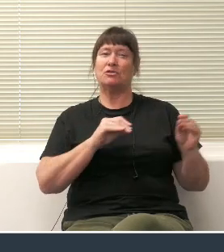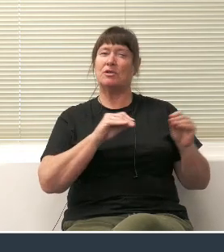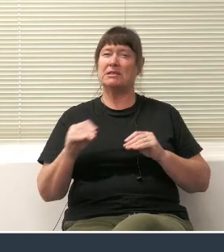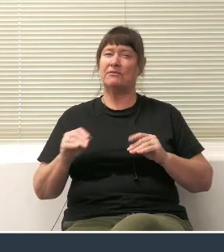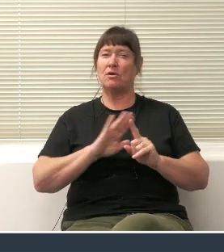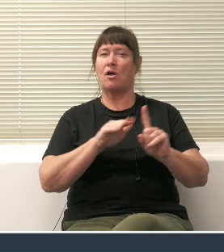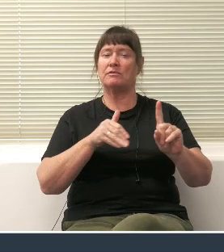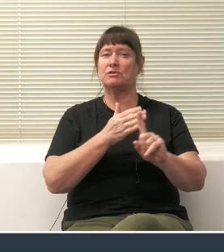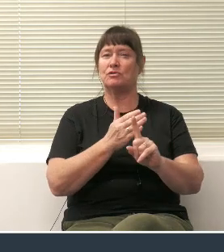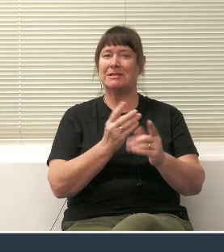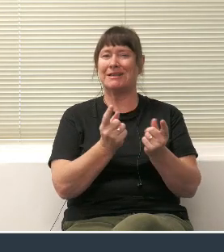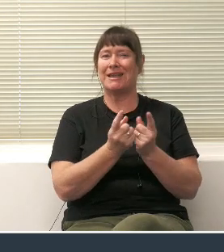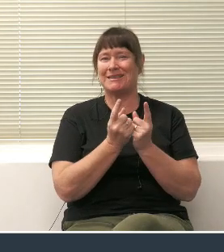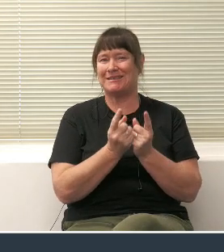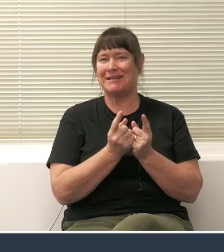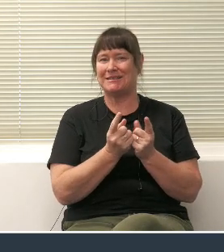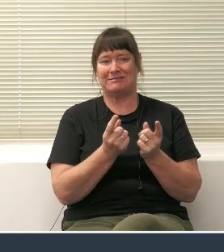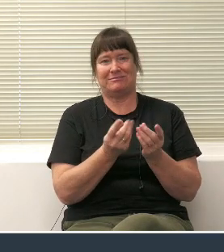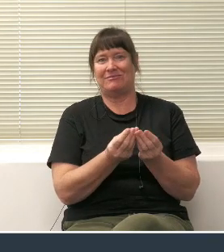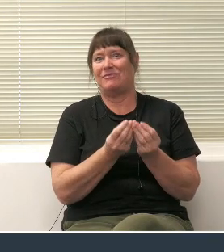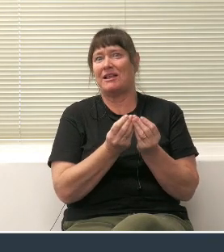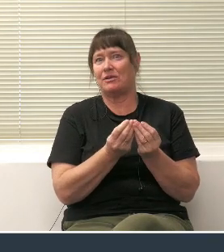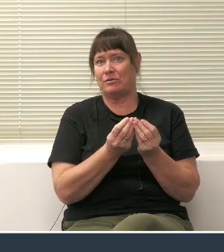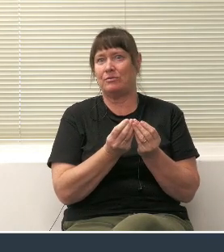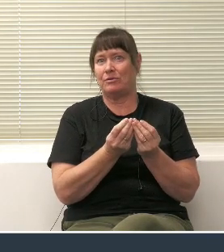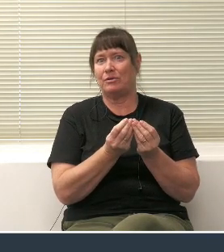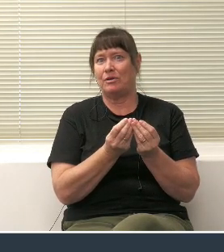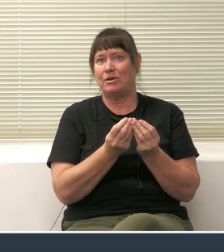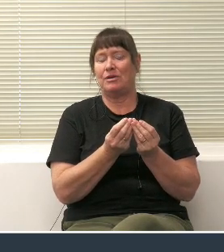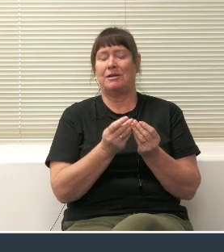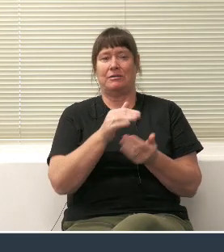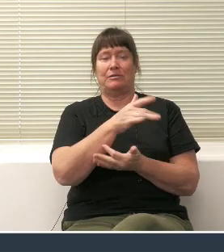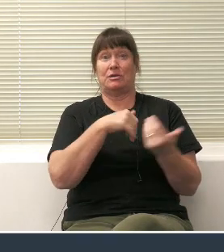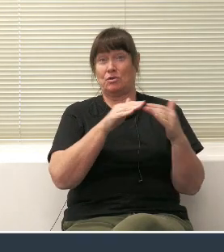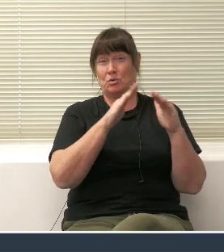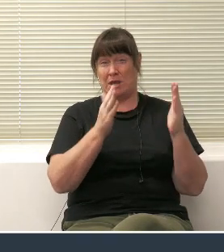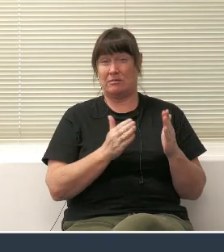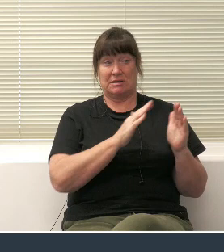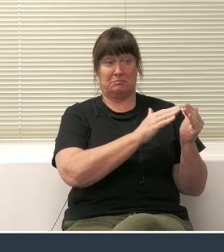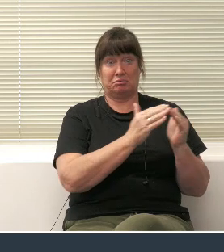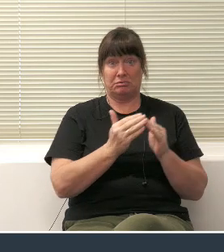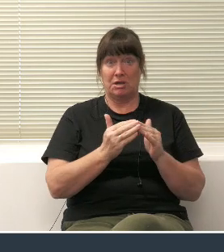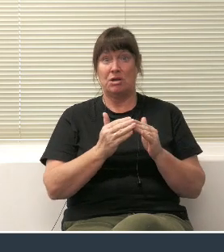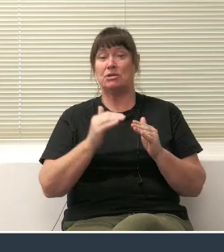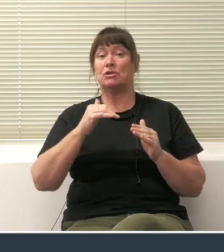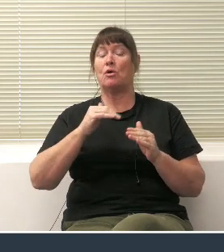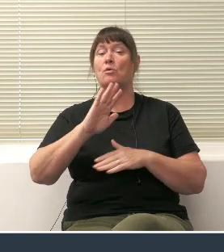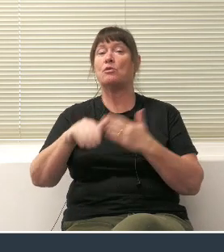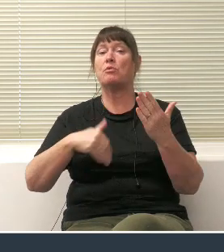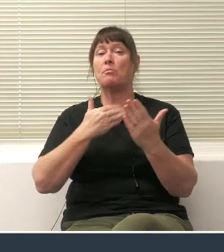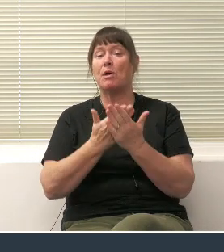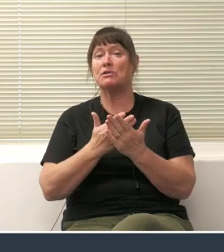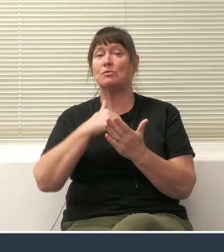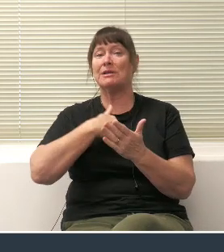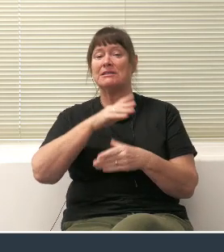which includes the council's social housing stock, that proposal needs to be provided for in